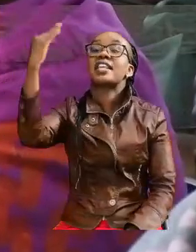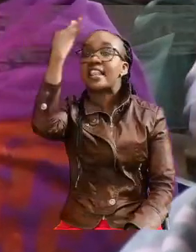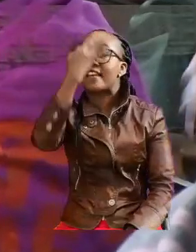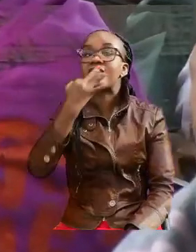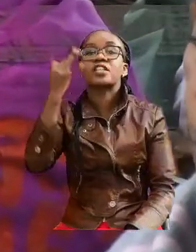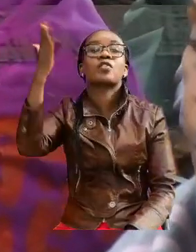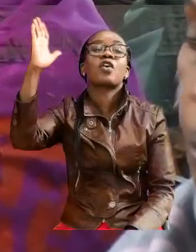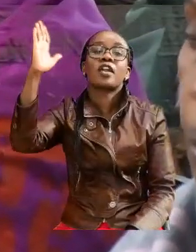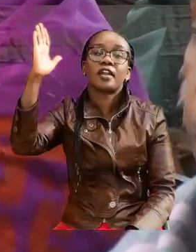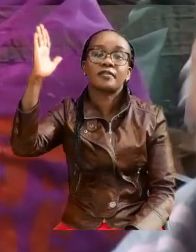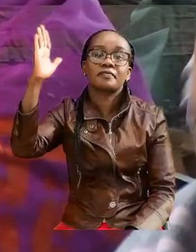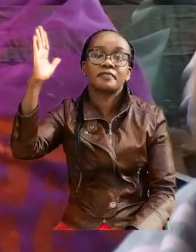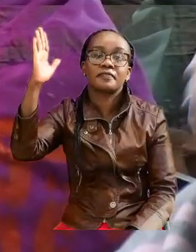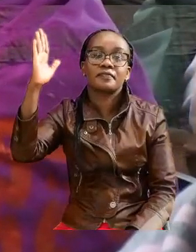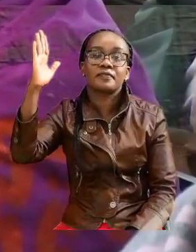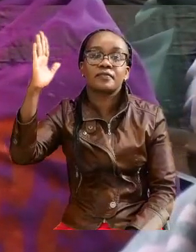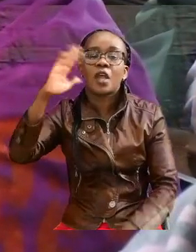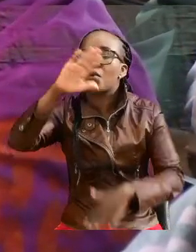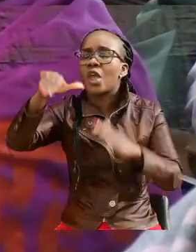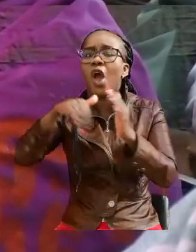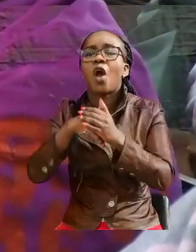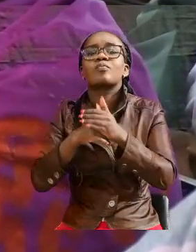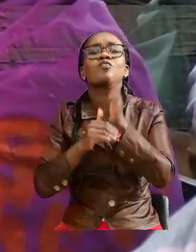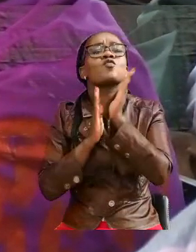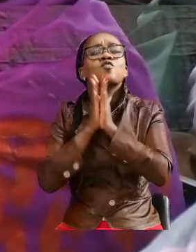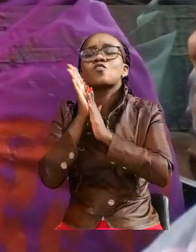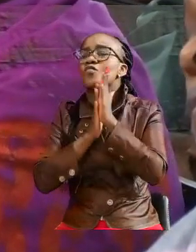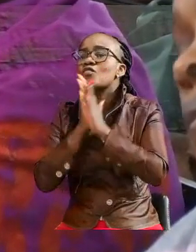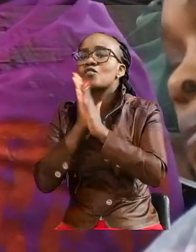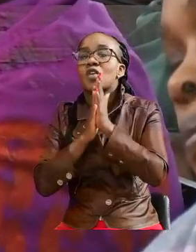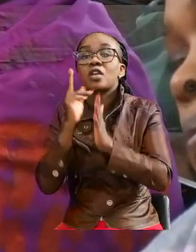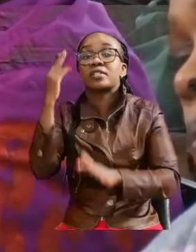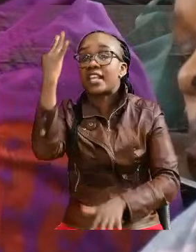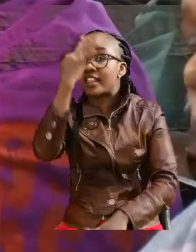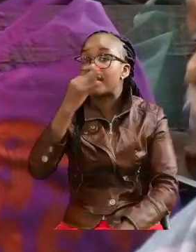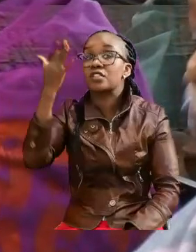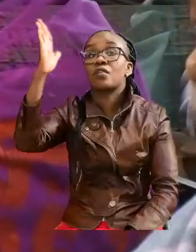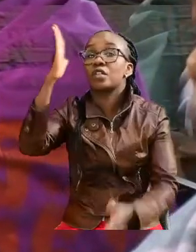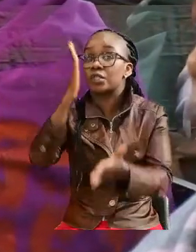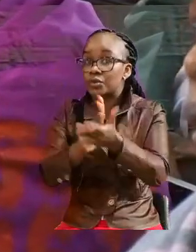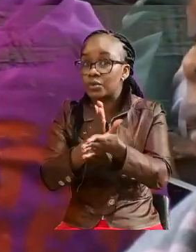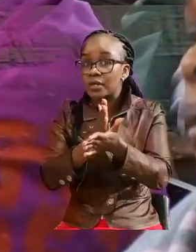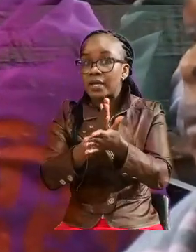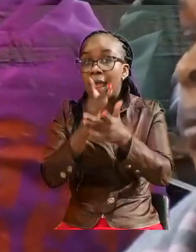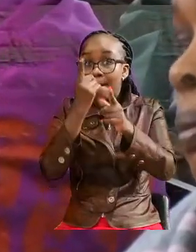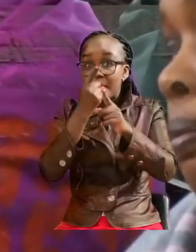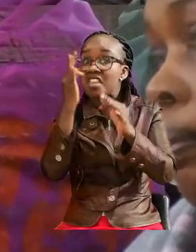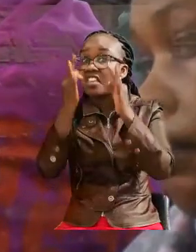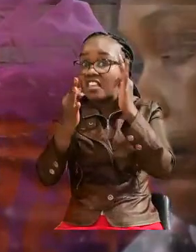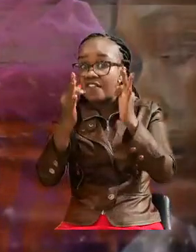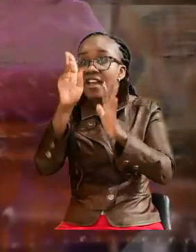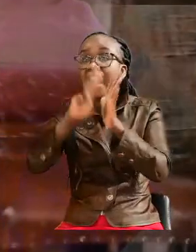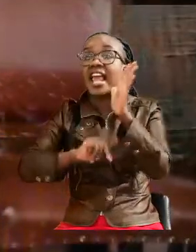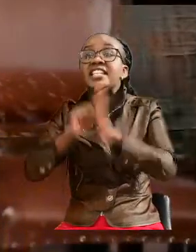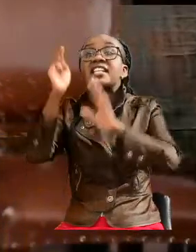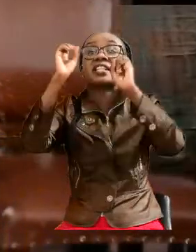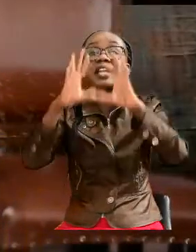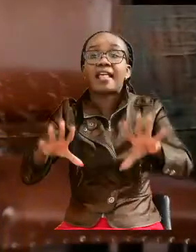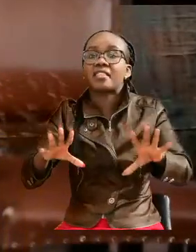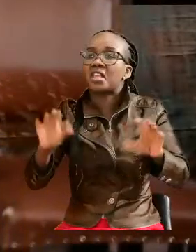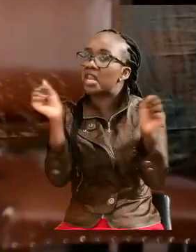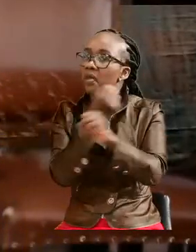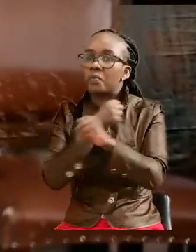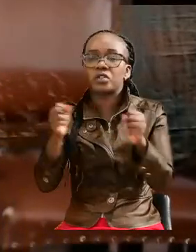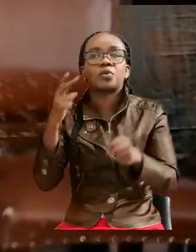God. We all desire to see the face of God, isn't it? Unless we are righteous, we shall not see the face of